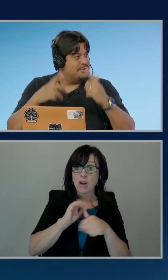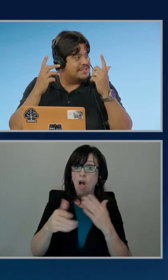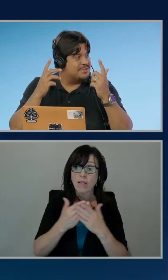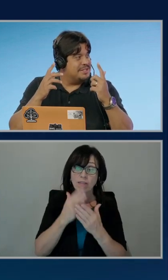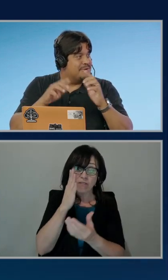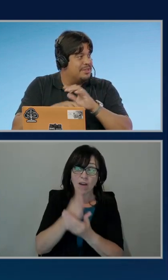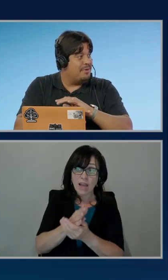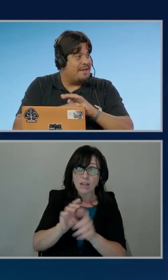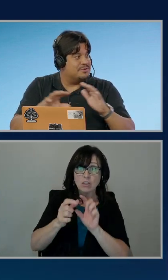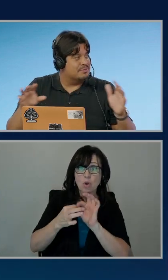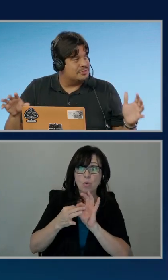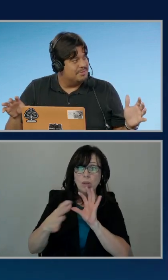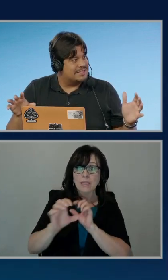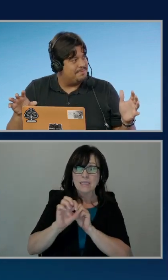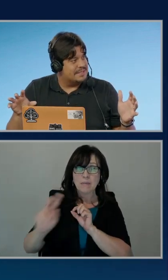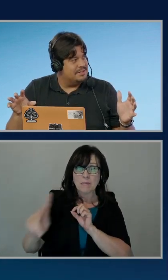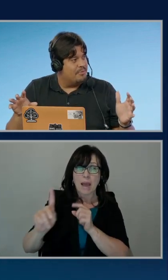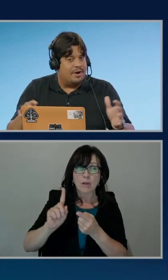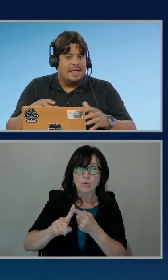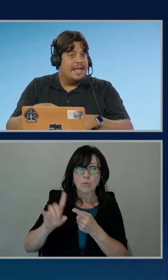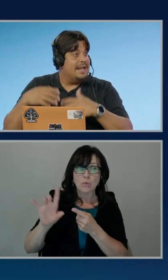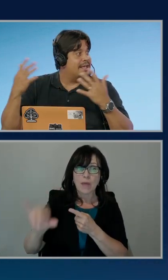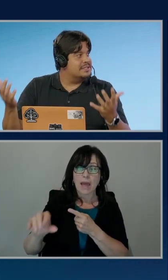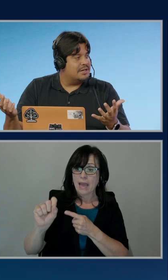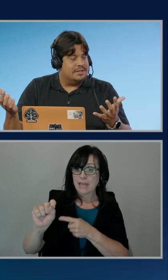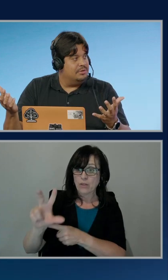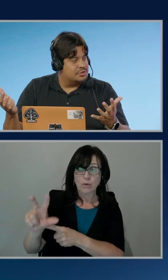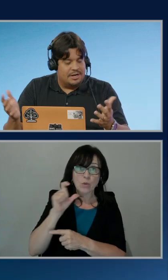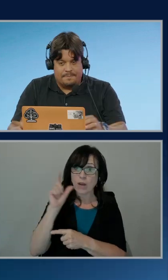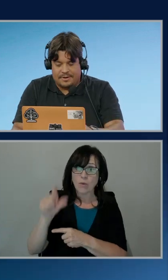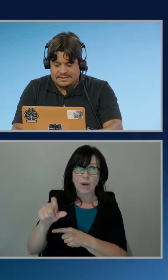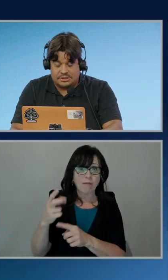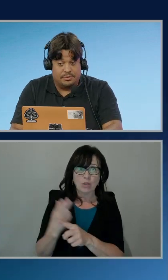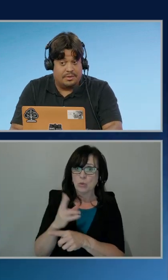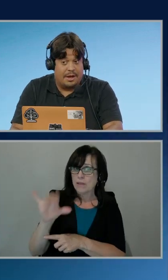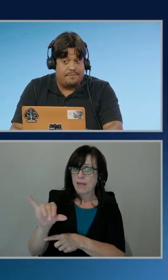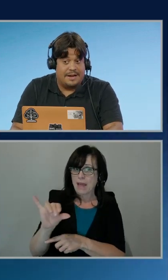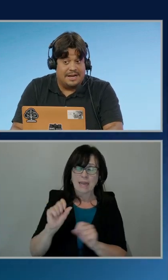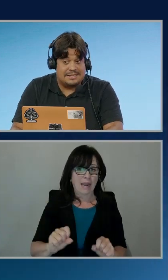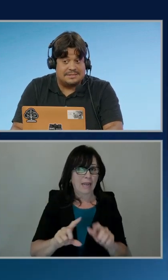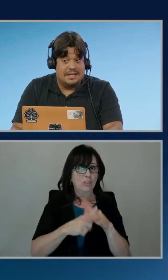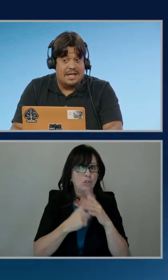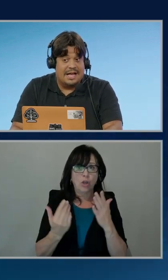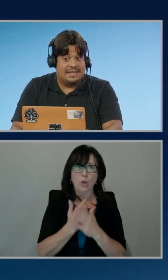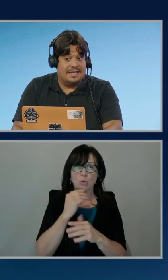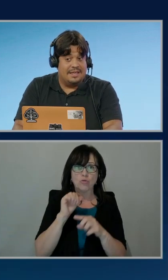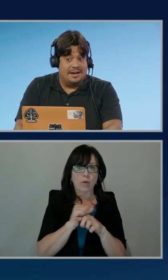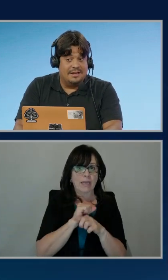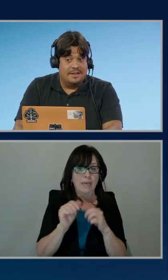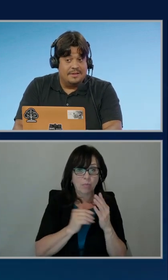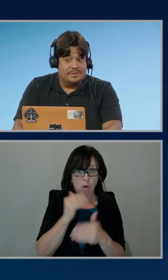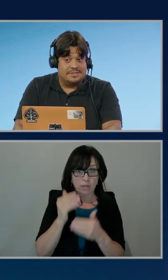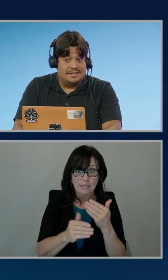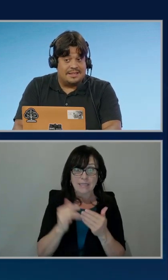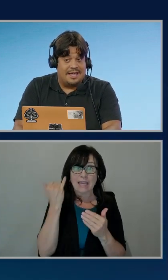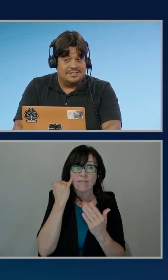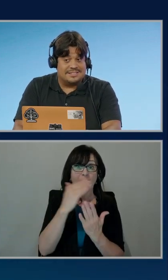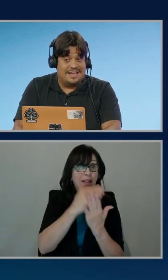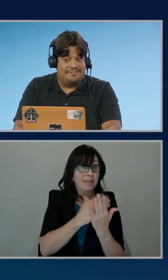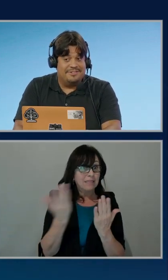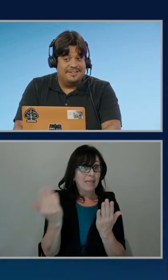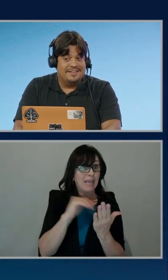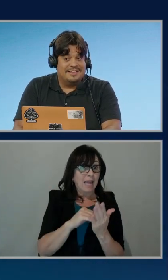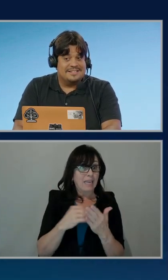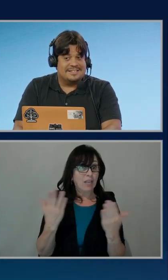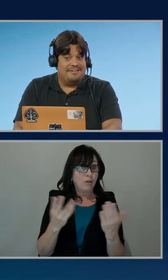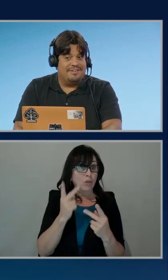back to S3, so I don't have to consume that space anymore, and I can start a new training process. So now if I list again here, you see that I just